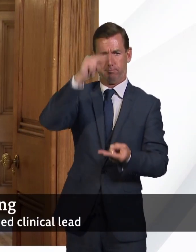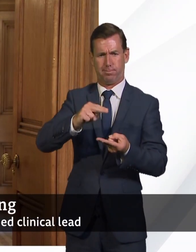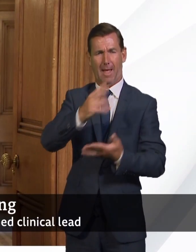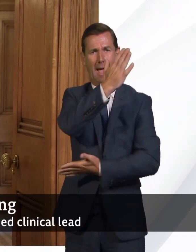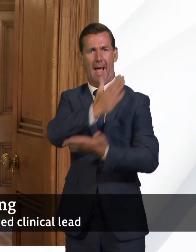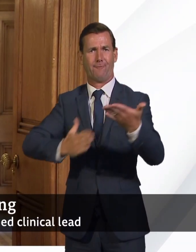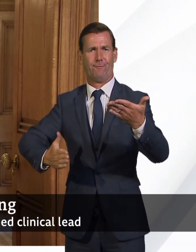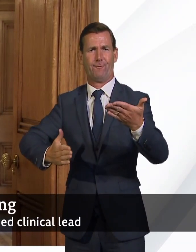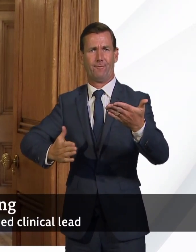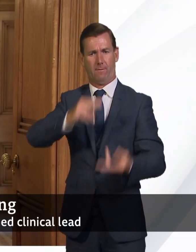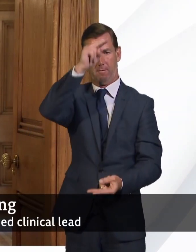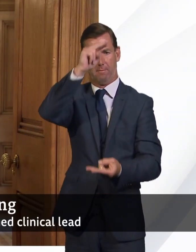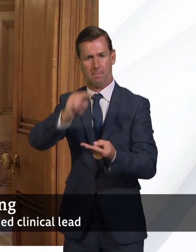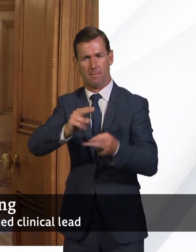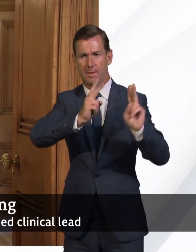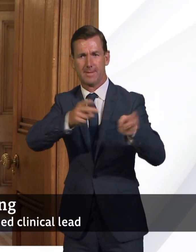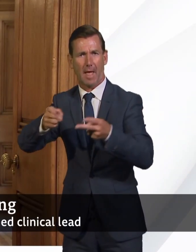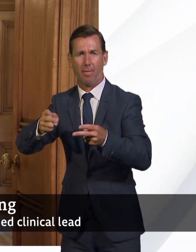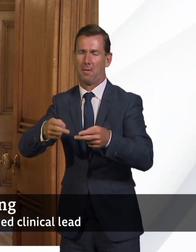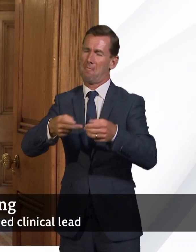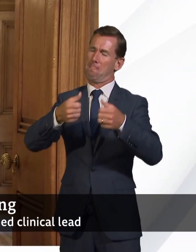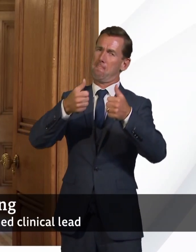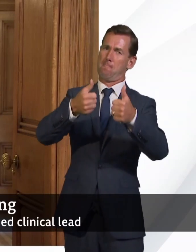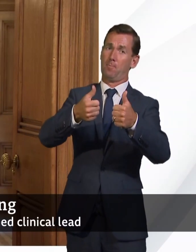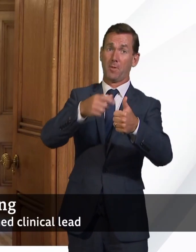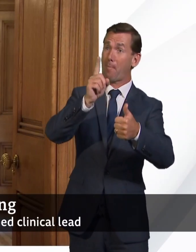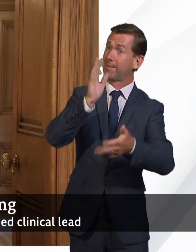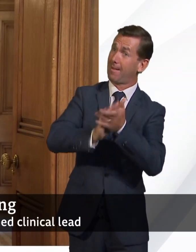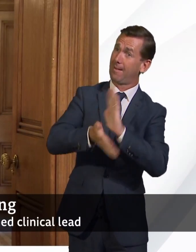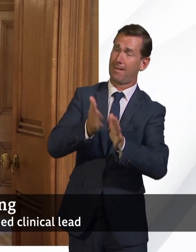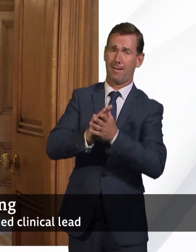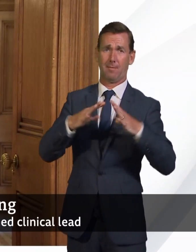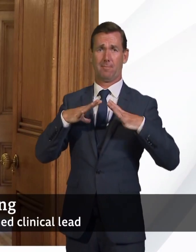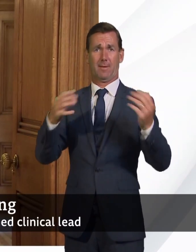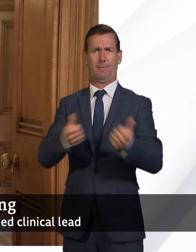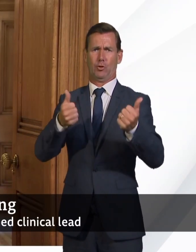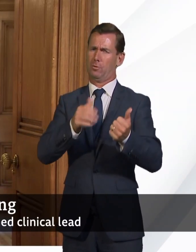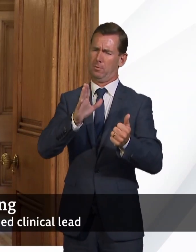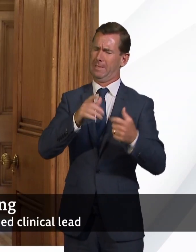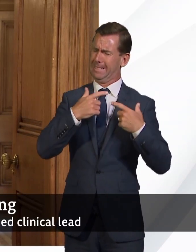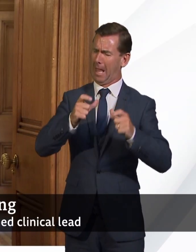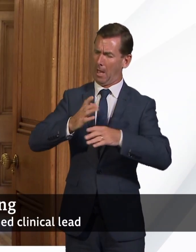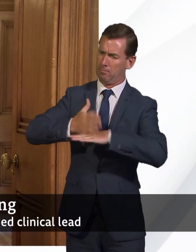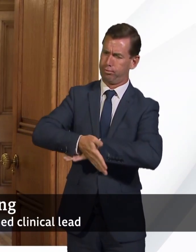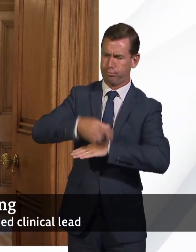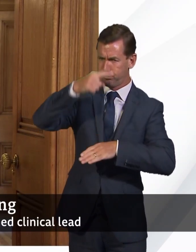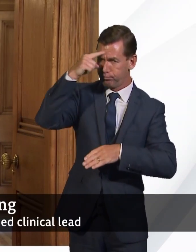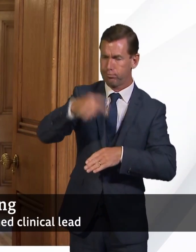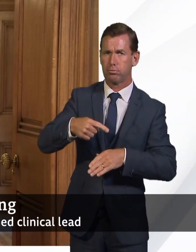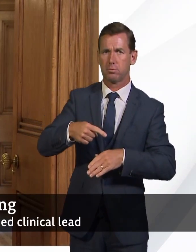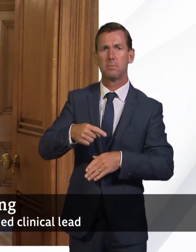is progress, there is so much more to do. And this crisis has also demonstrated the imperative for